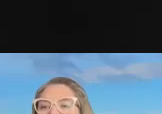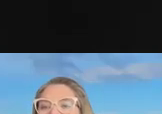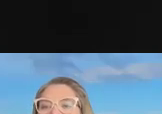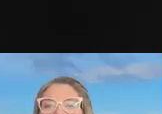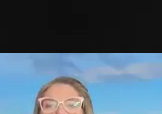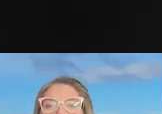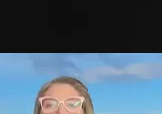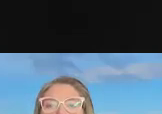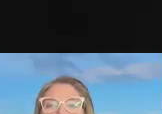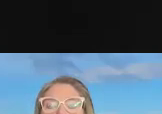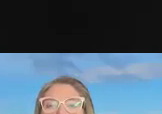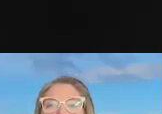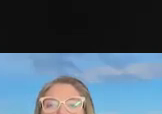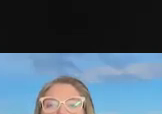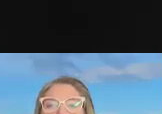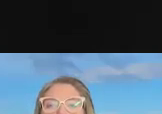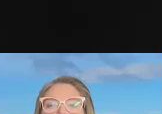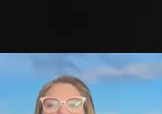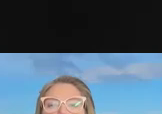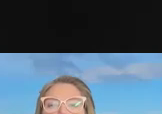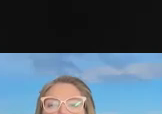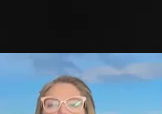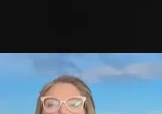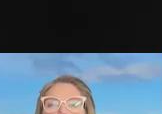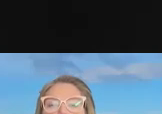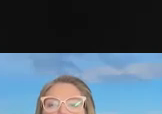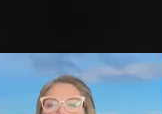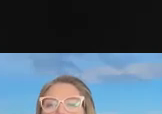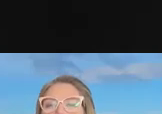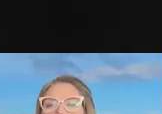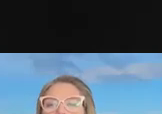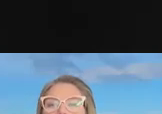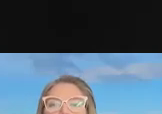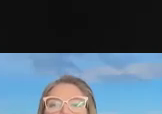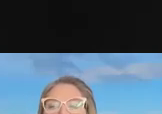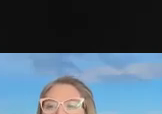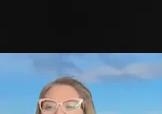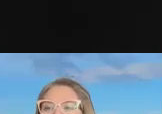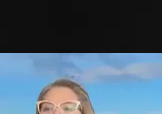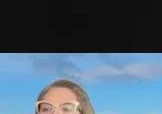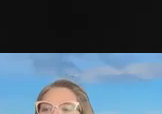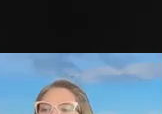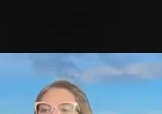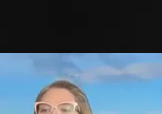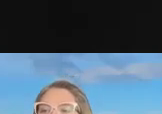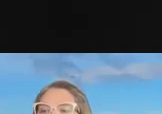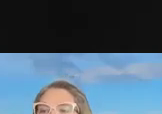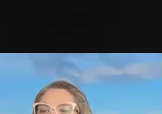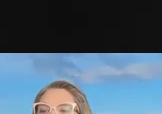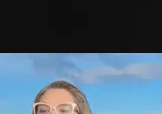go over the state budget and to vote on where all of the money is going to go for the